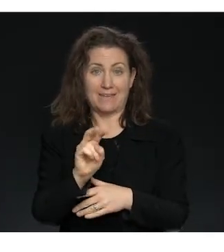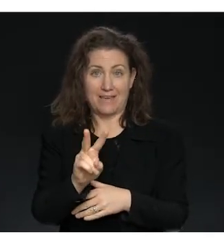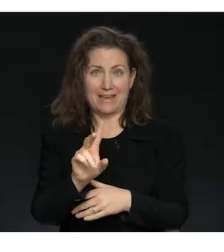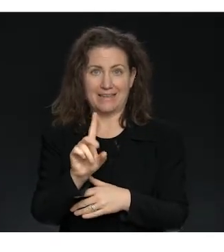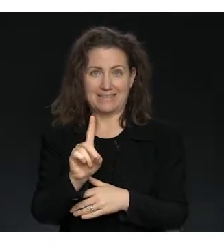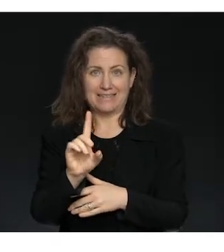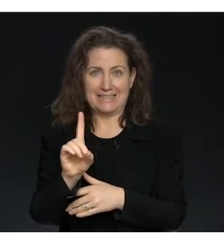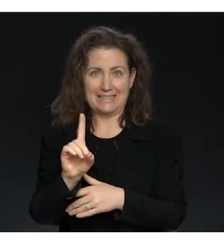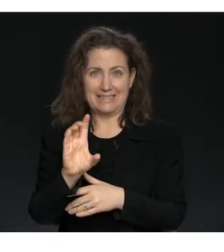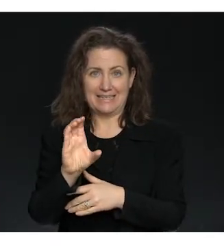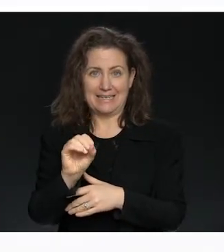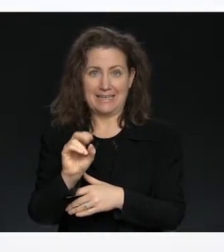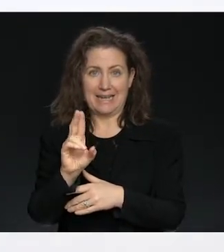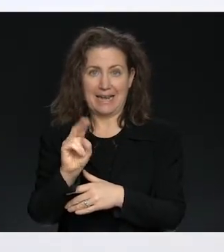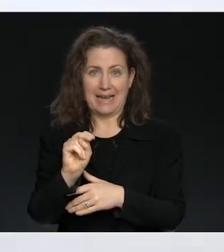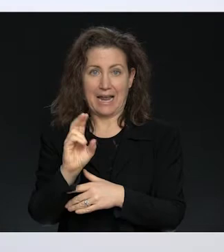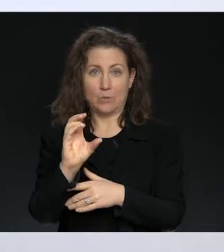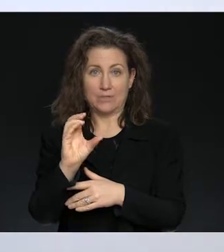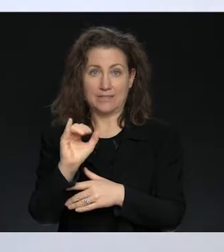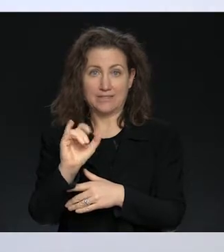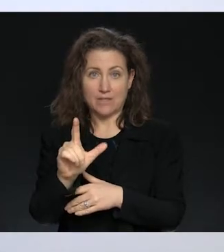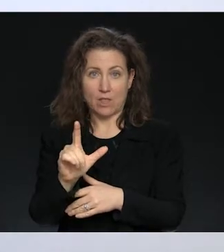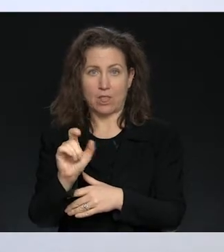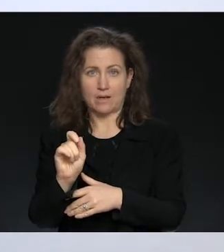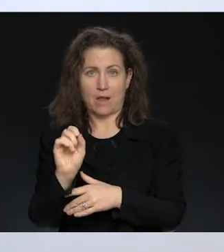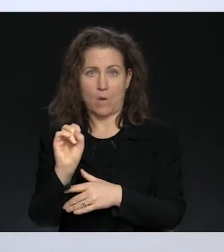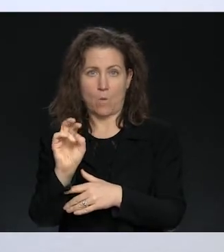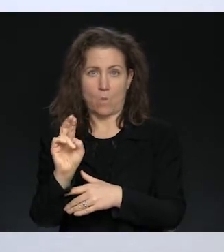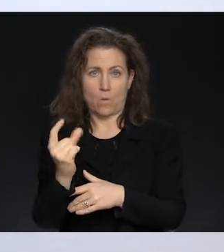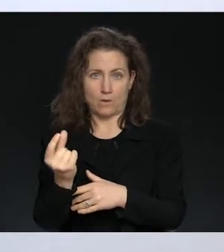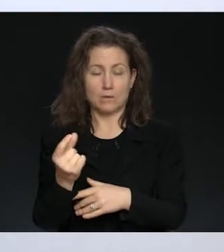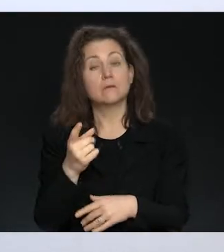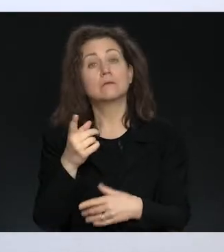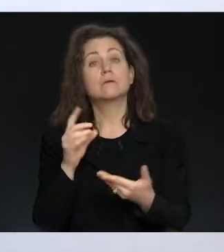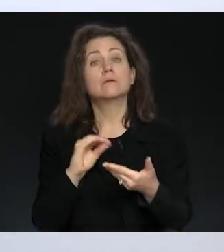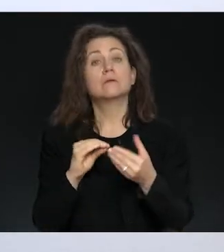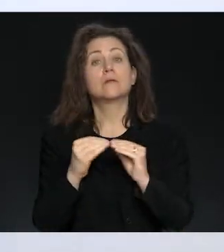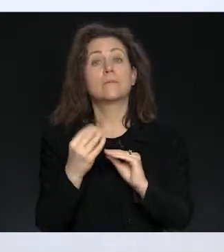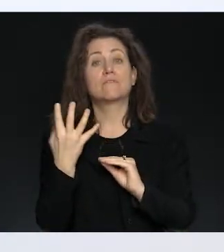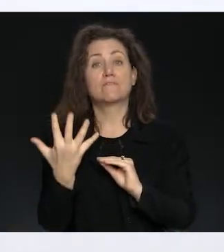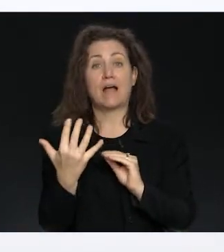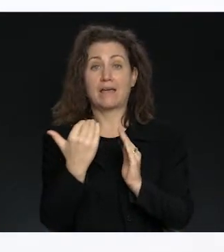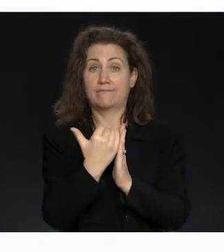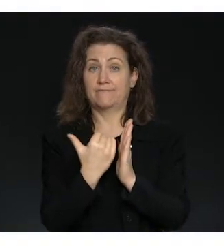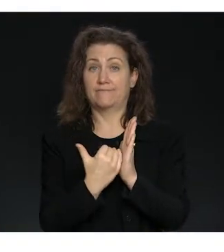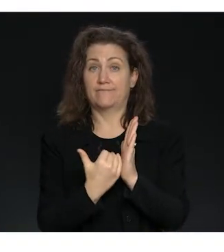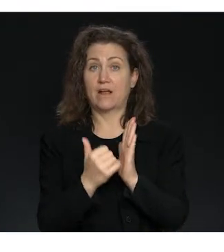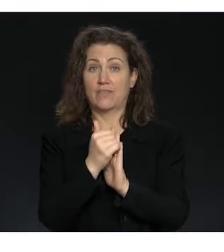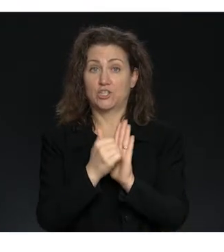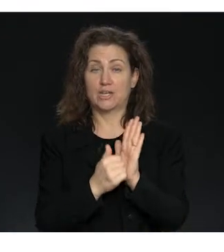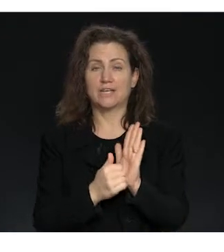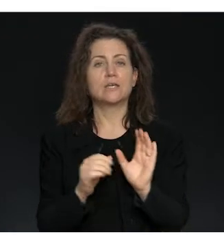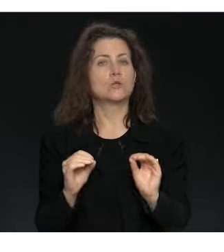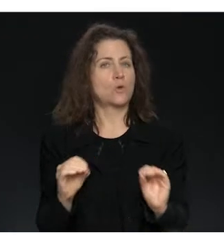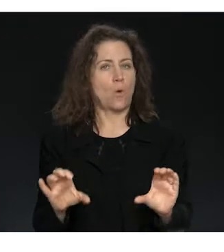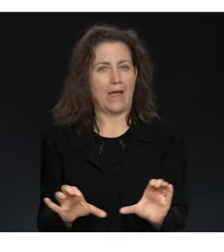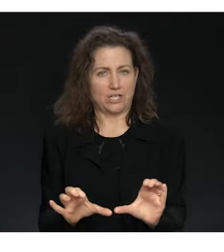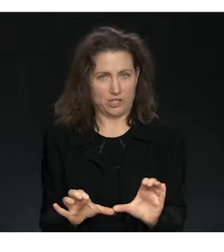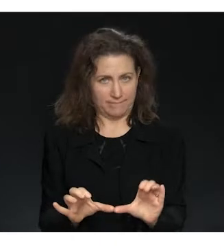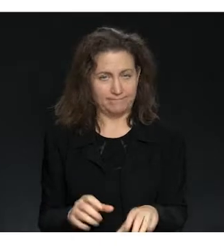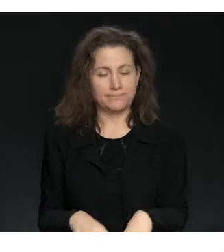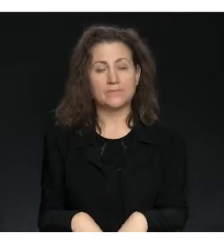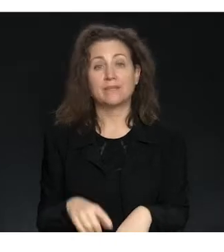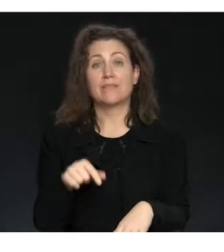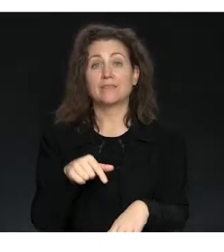www.nevadaddcouncil.org. Item 5 on the agenda is a no action item. This will be a presentation on the